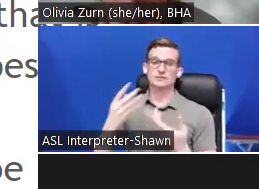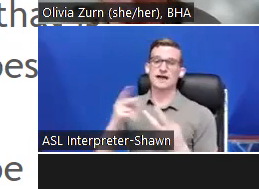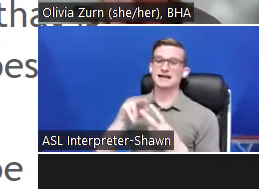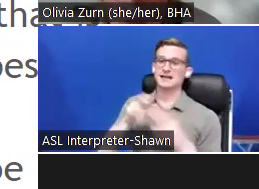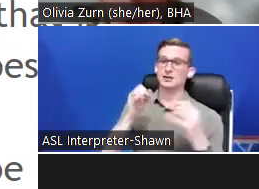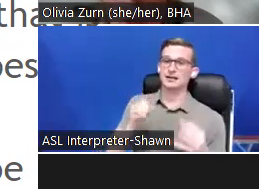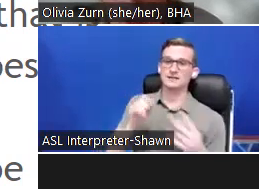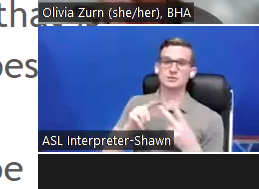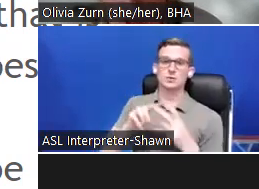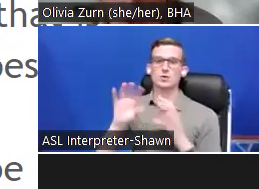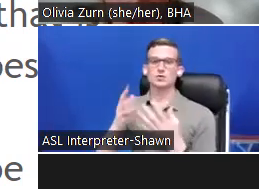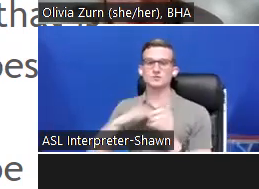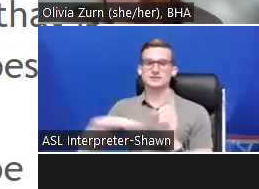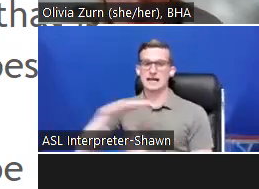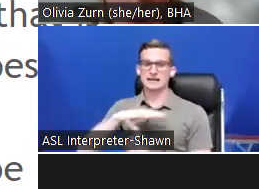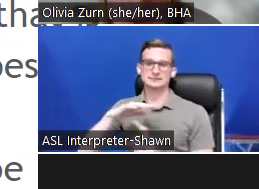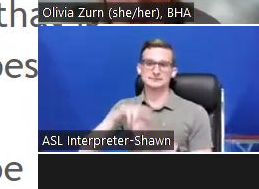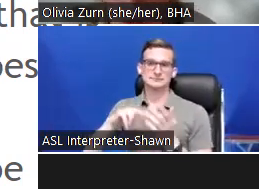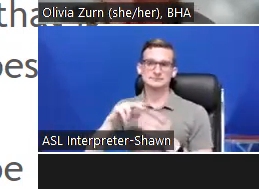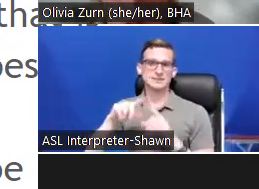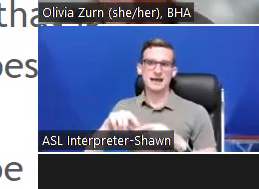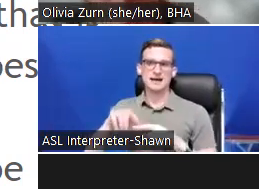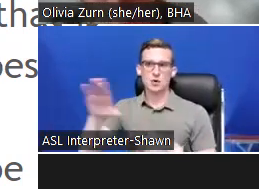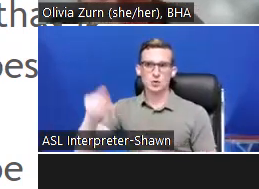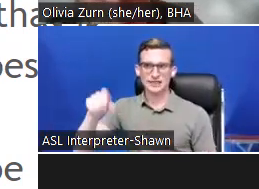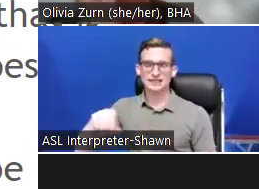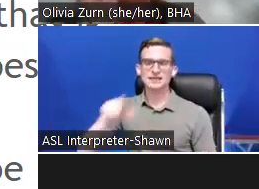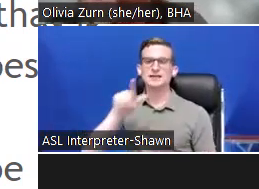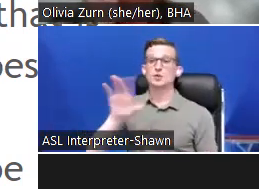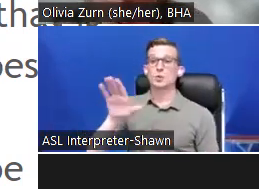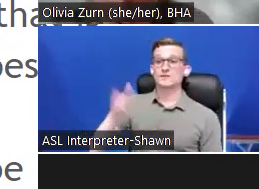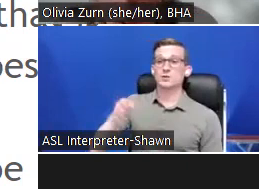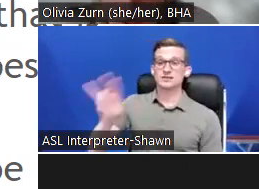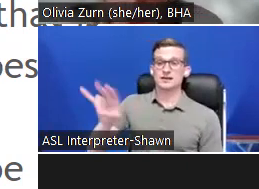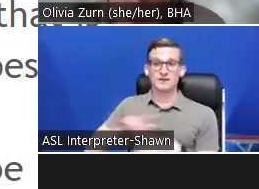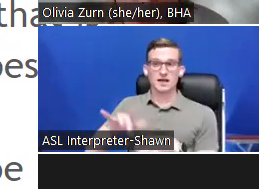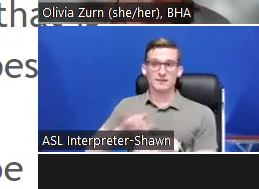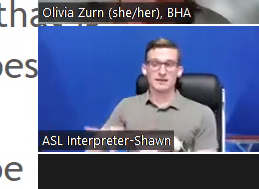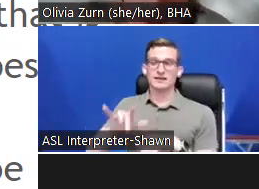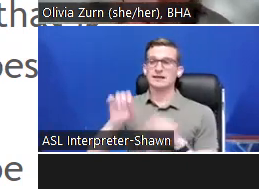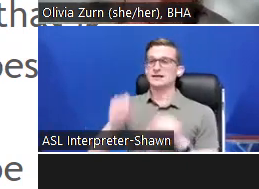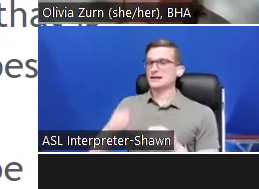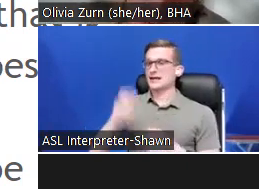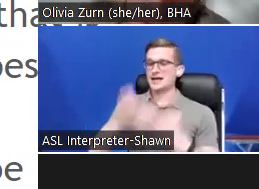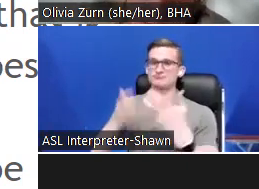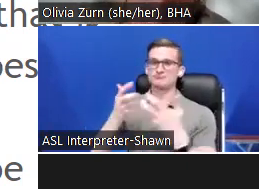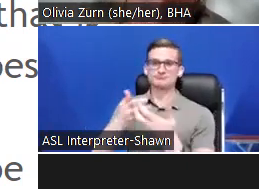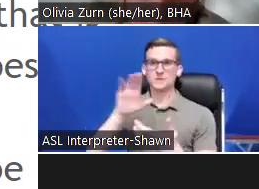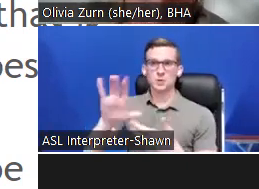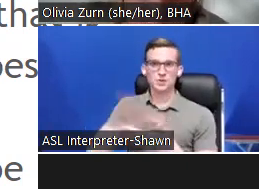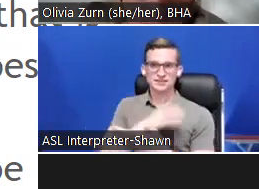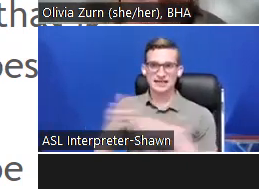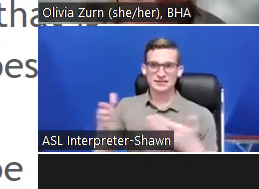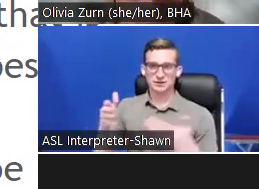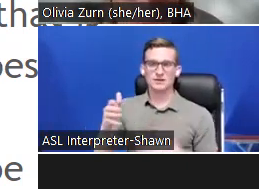services that are offered 24/7 that work around your schedule in order for you to maintain your daily routine. These services provide support